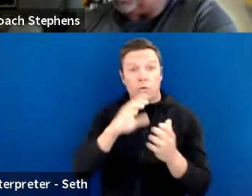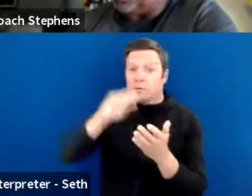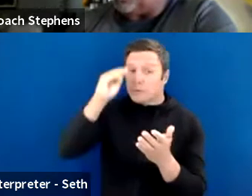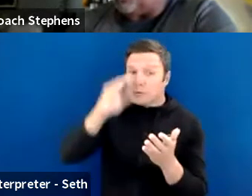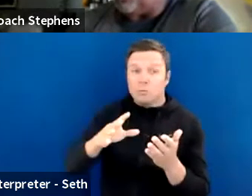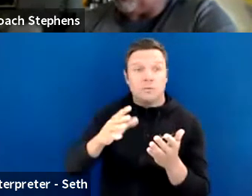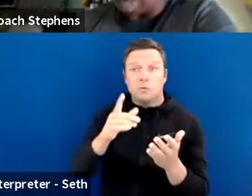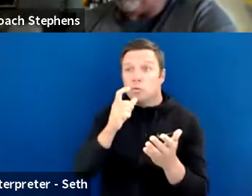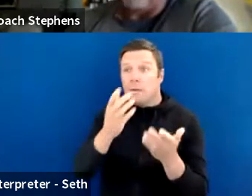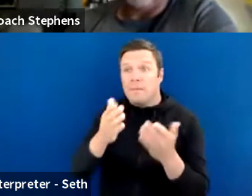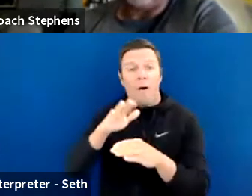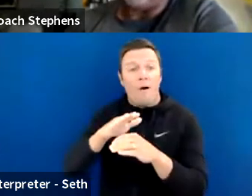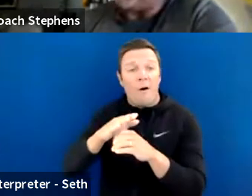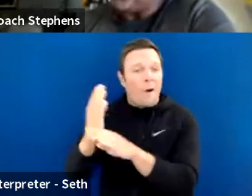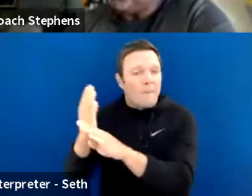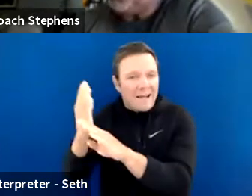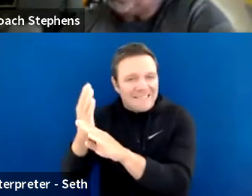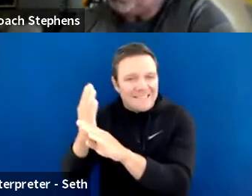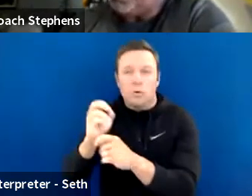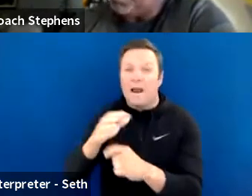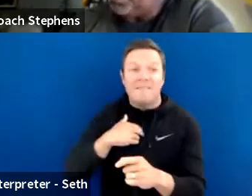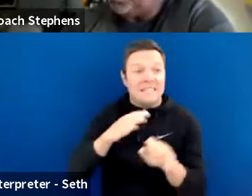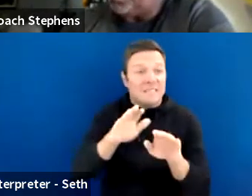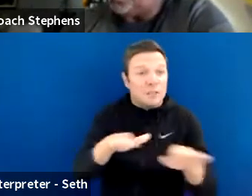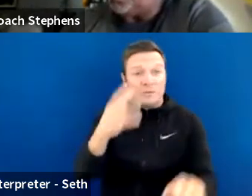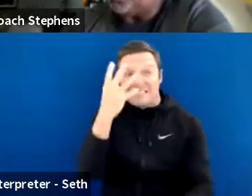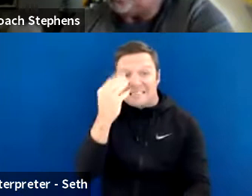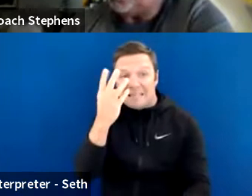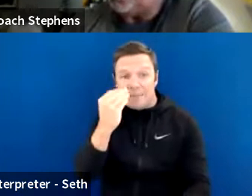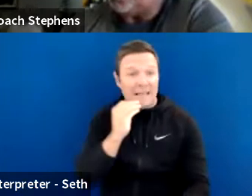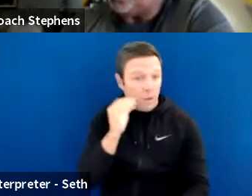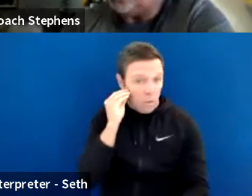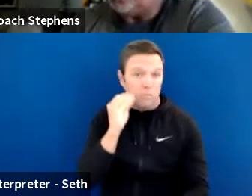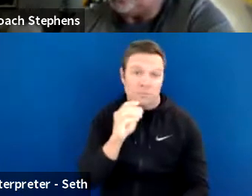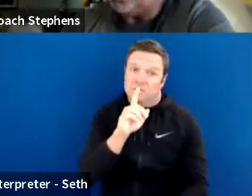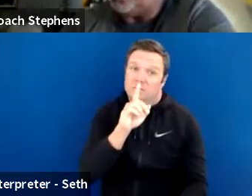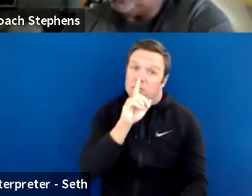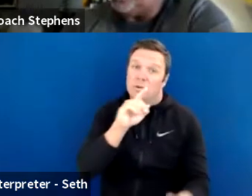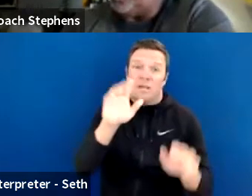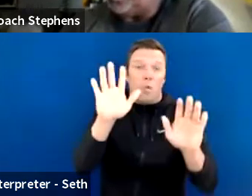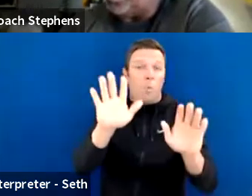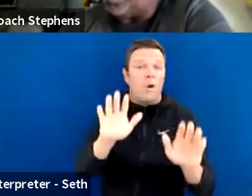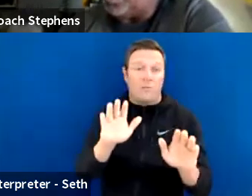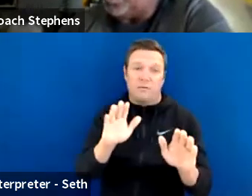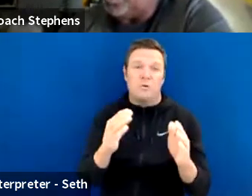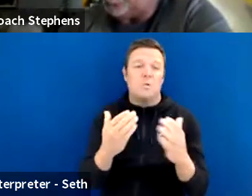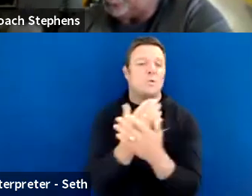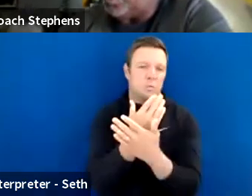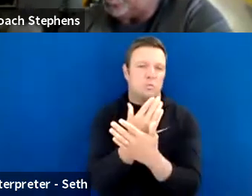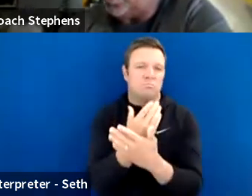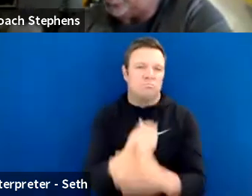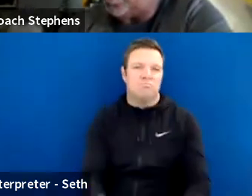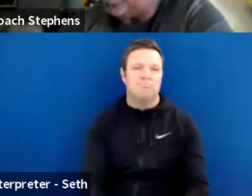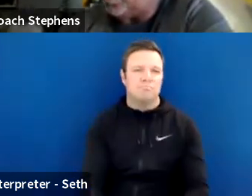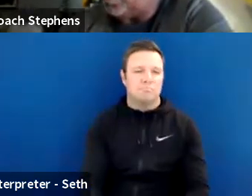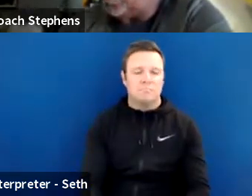bus, may have children sleeping. It really is a part of universal design. But I won't go into all